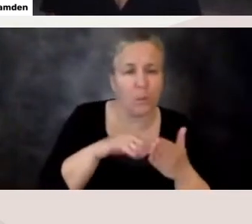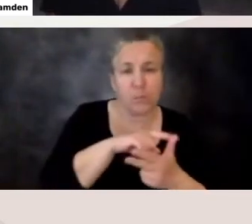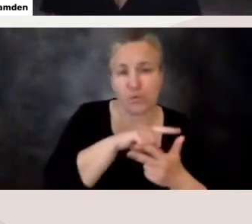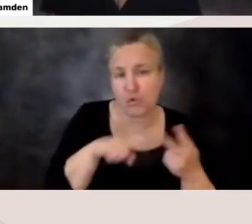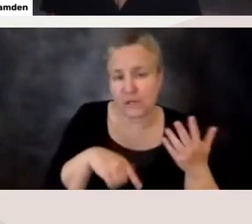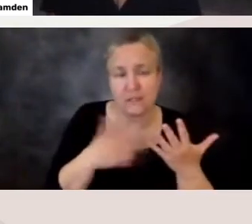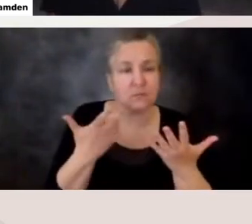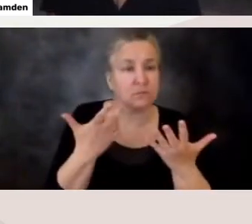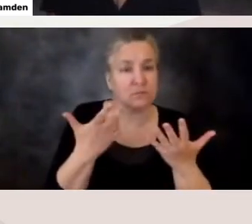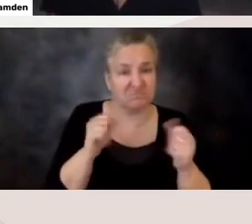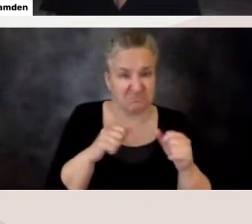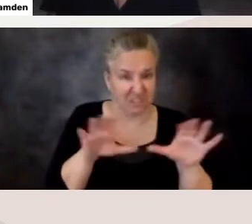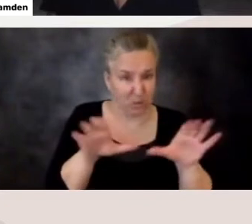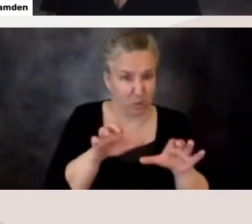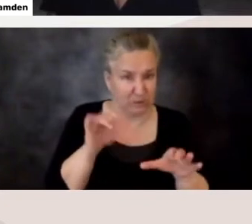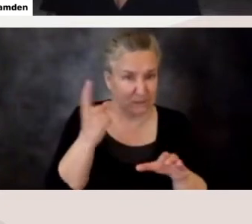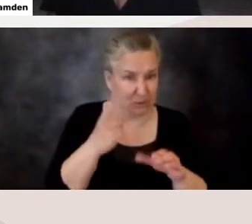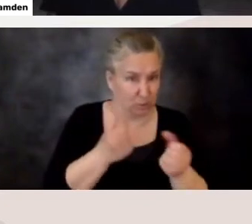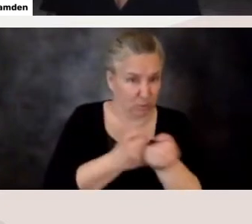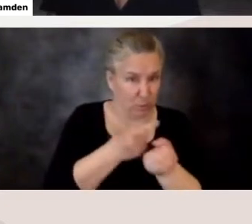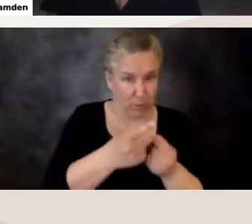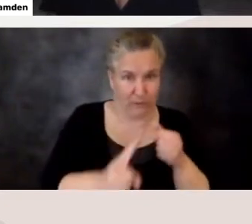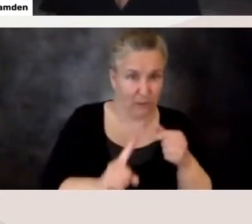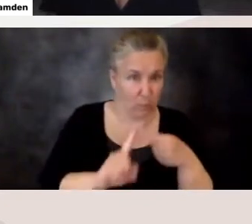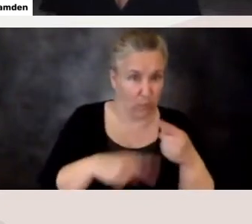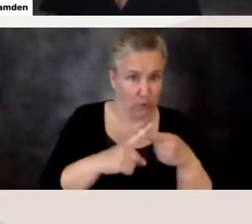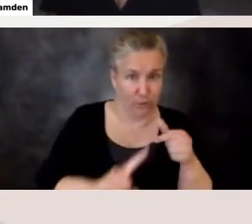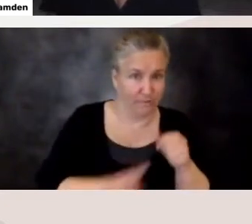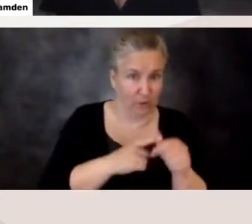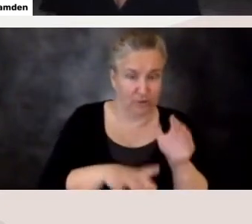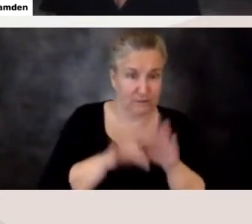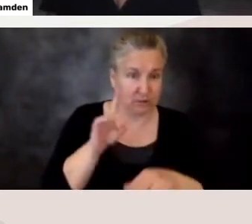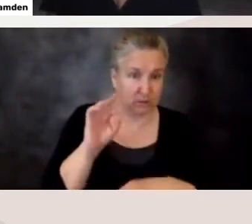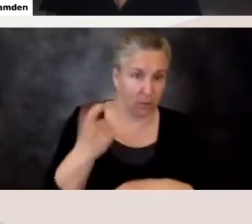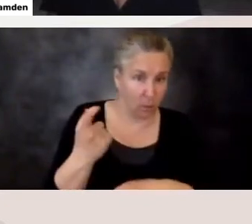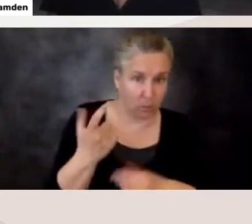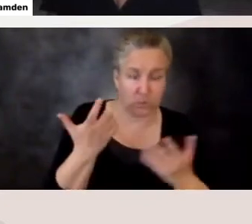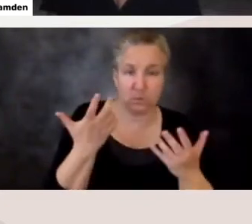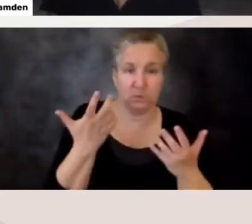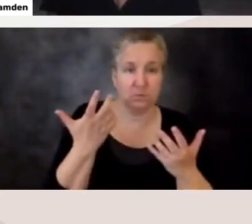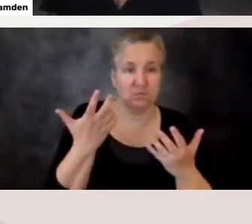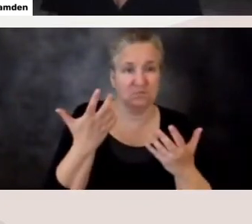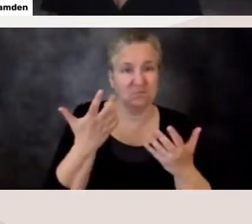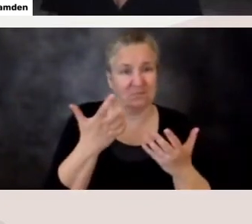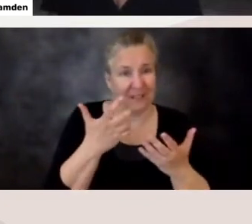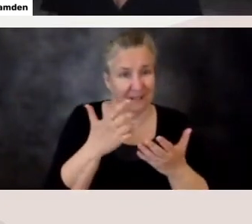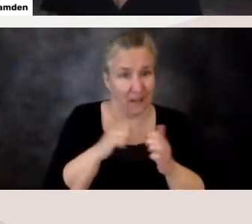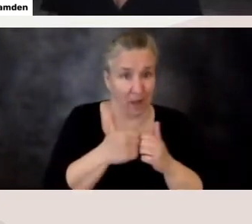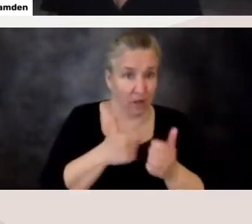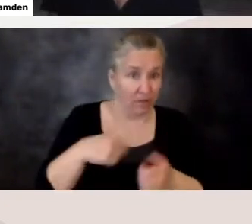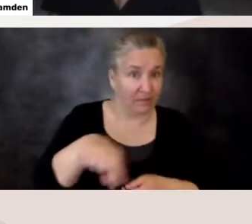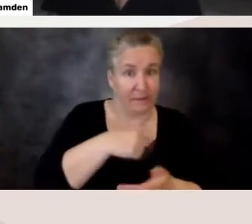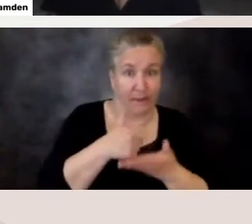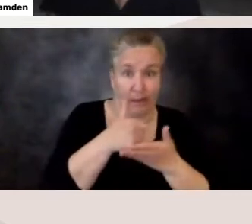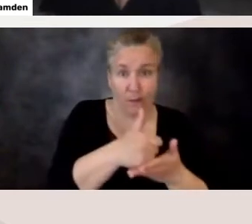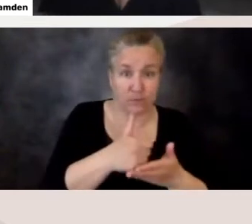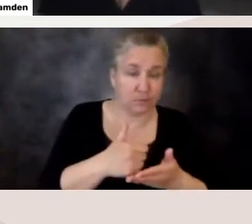able to do to support you when you were first diagnosed and that you applied to help cope with the diagnosis?